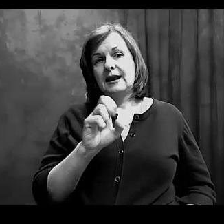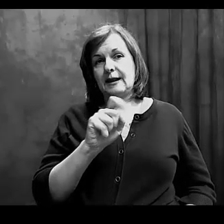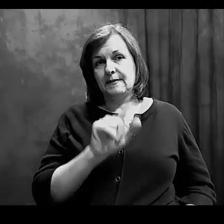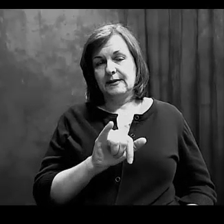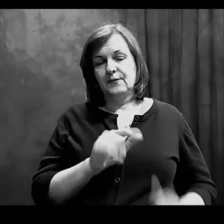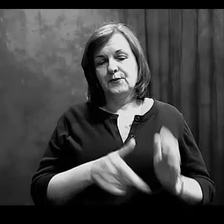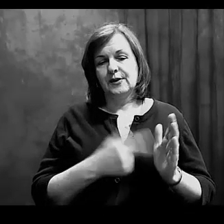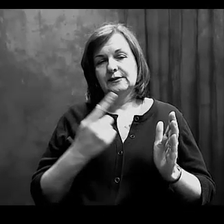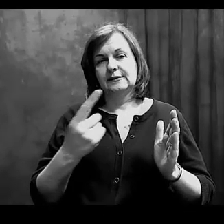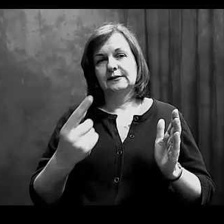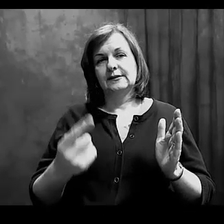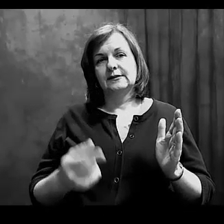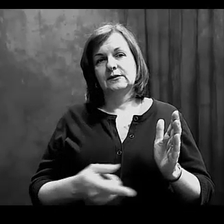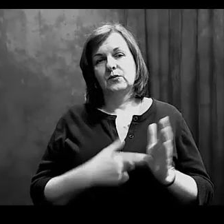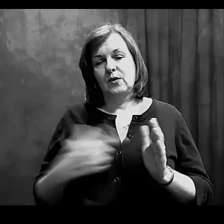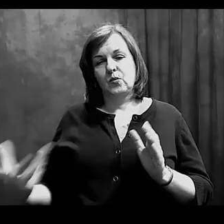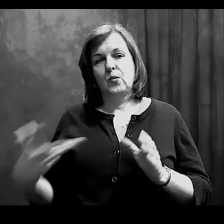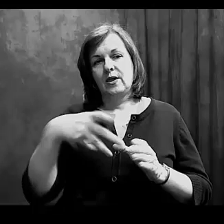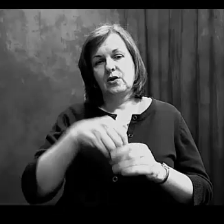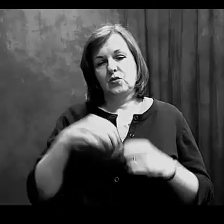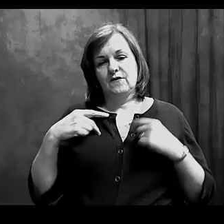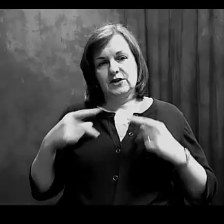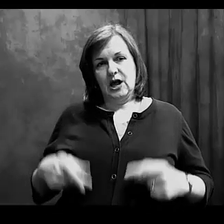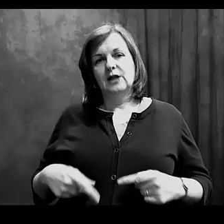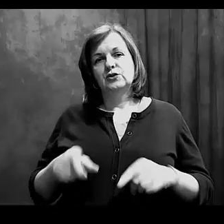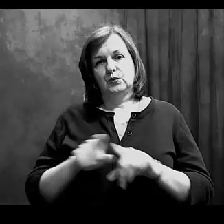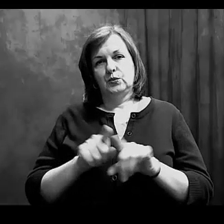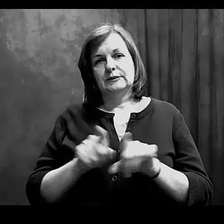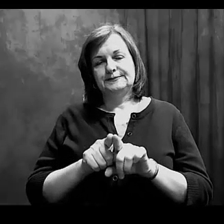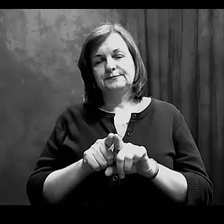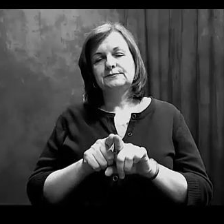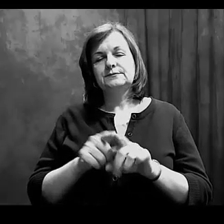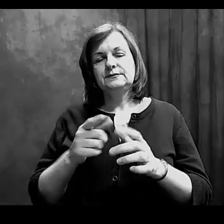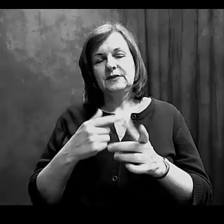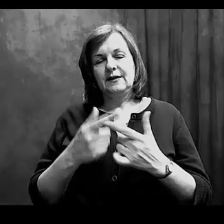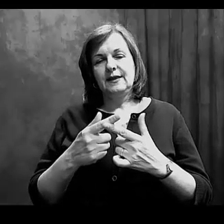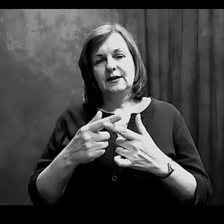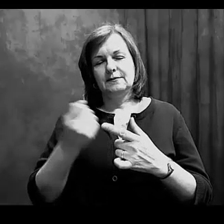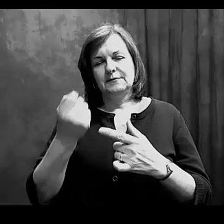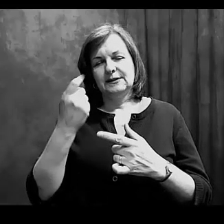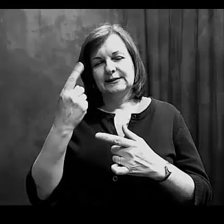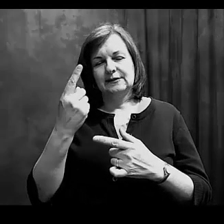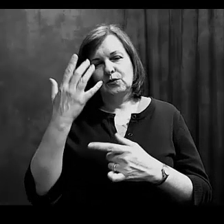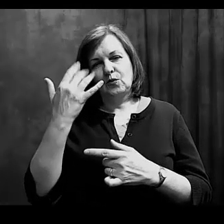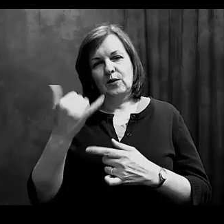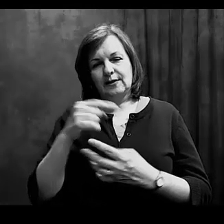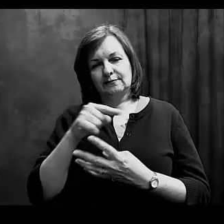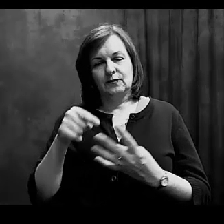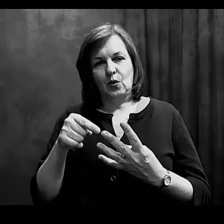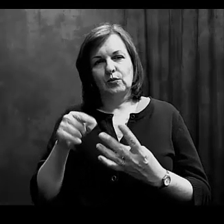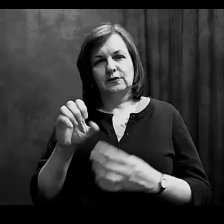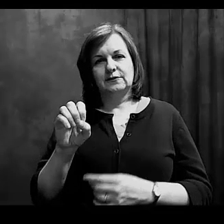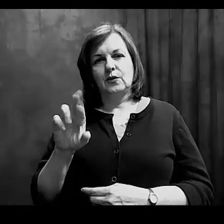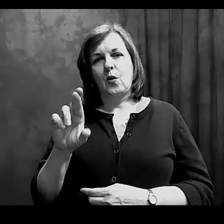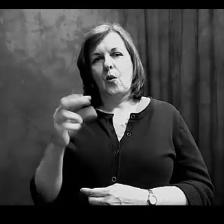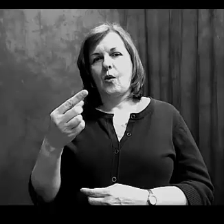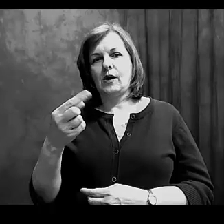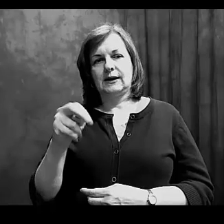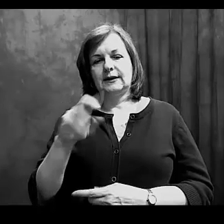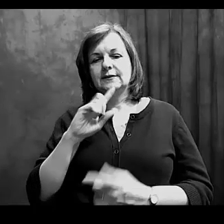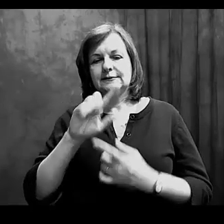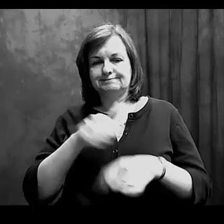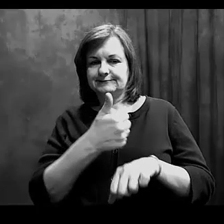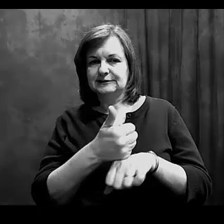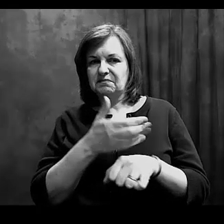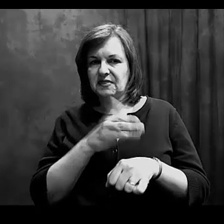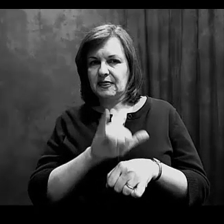However, we will occasionally pull in some of the physiology so that it makes more sense to you why organs are